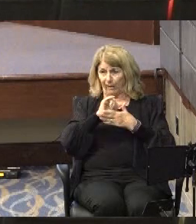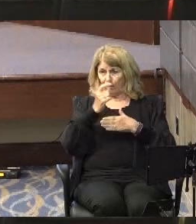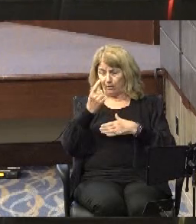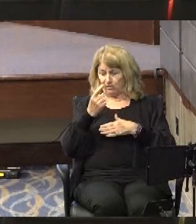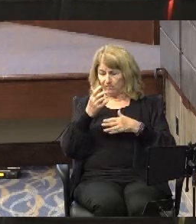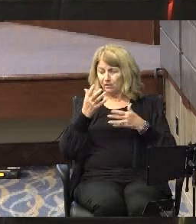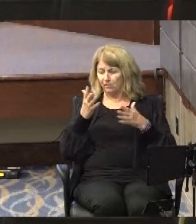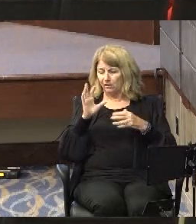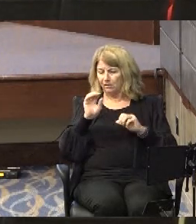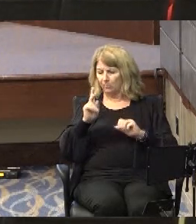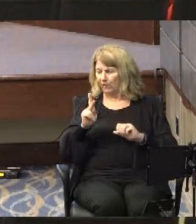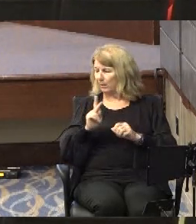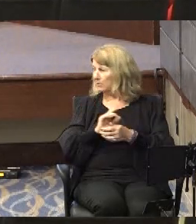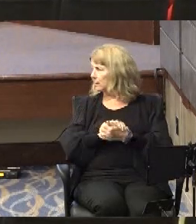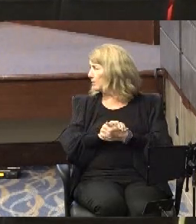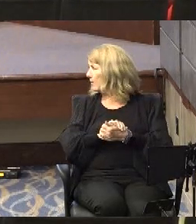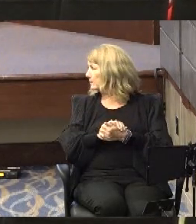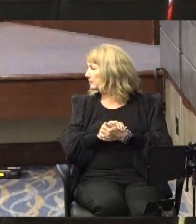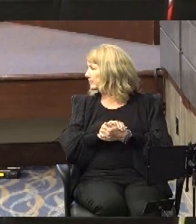Yes.